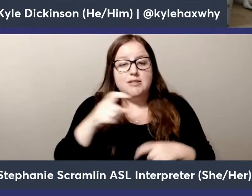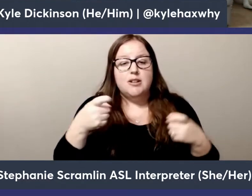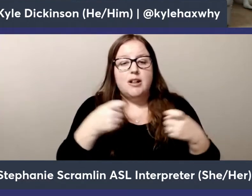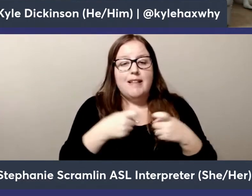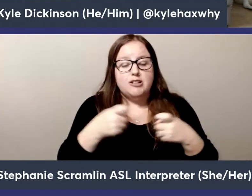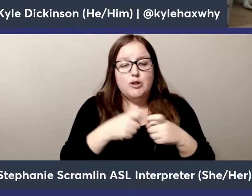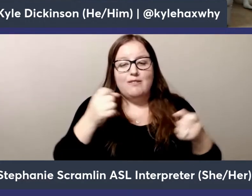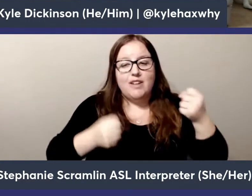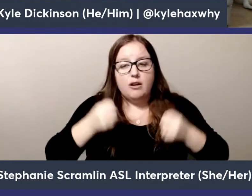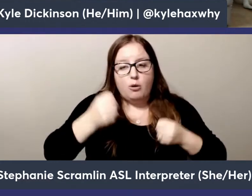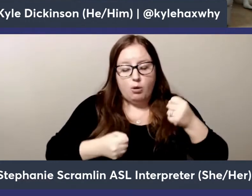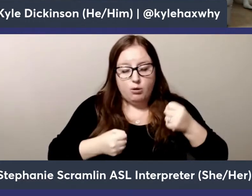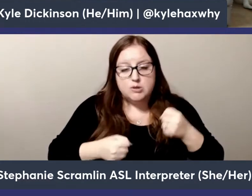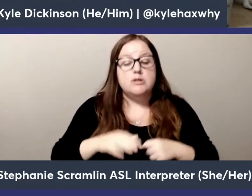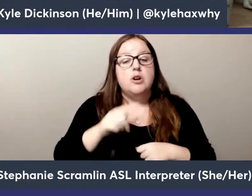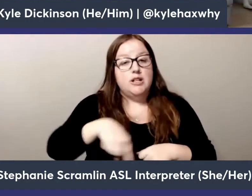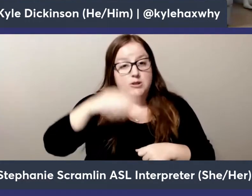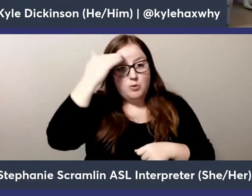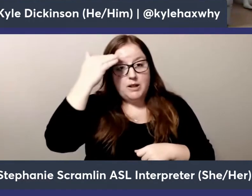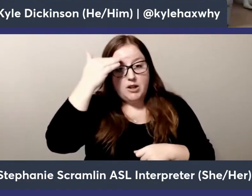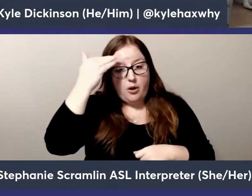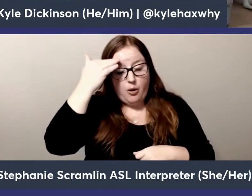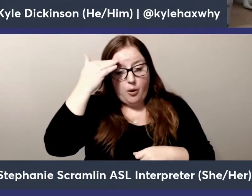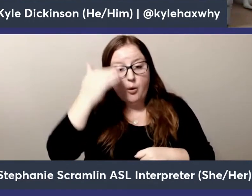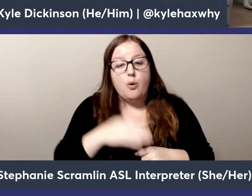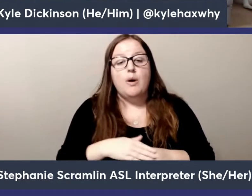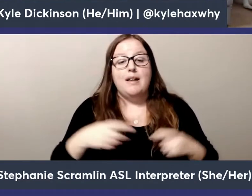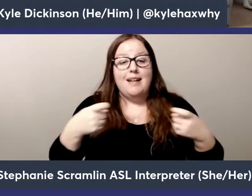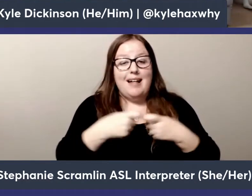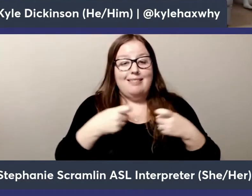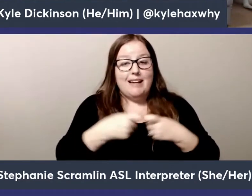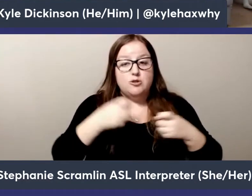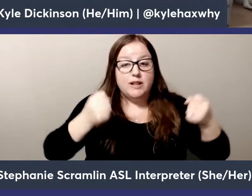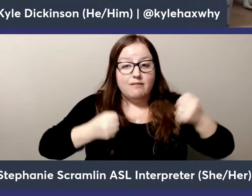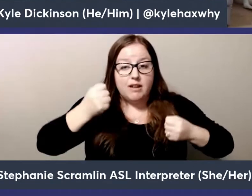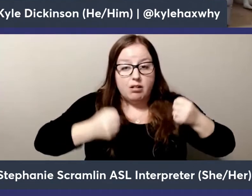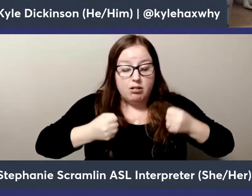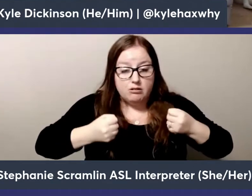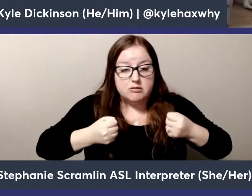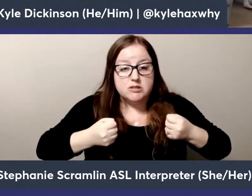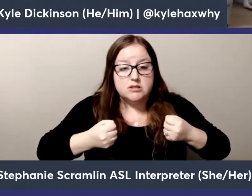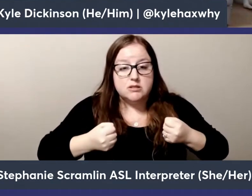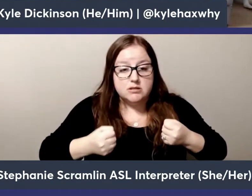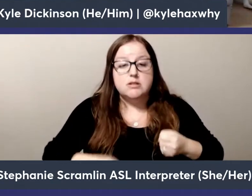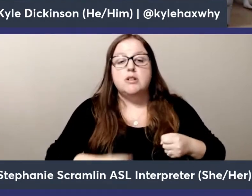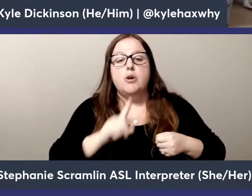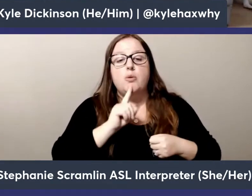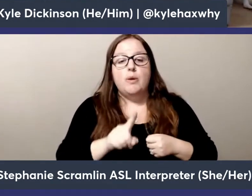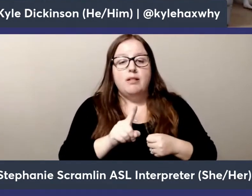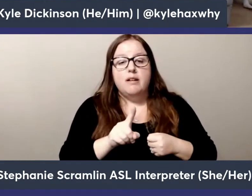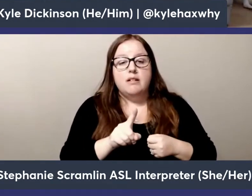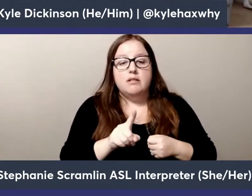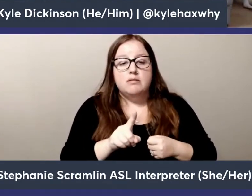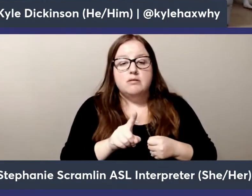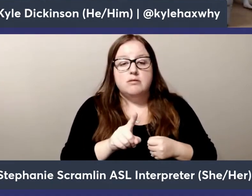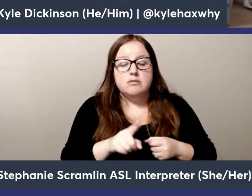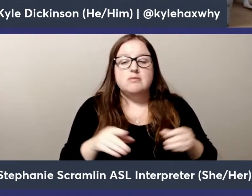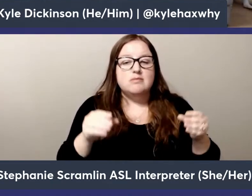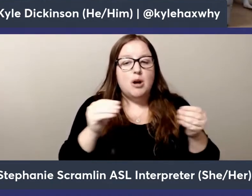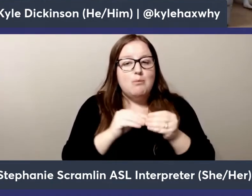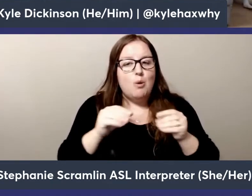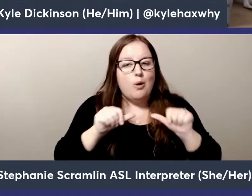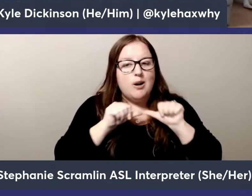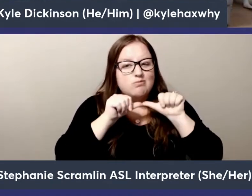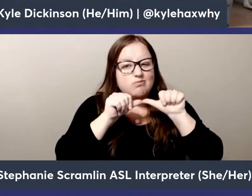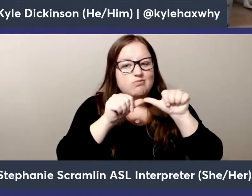vehicles. As we all know, electric vehicles are a much better, are more